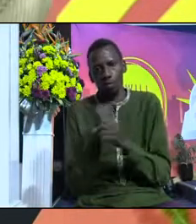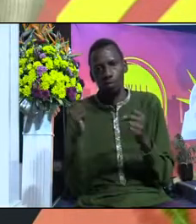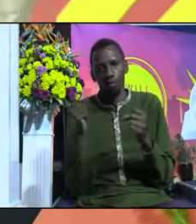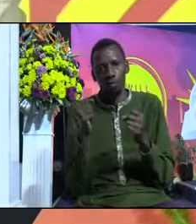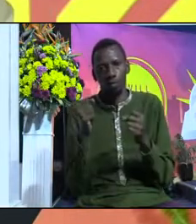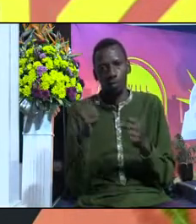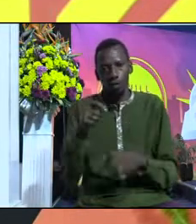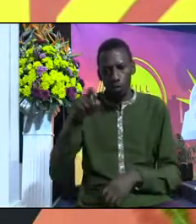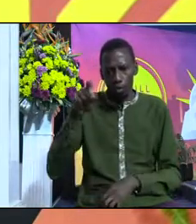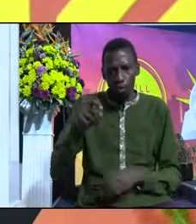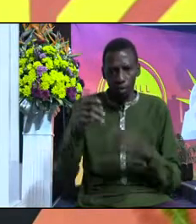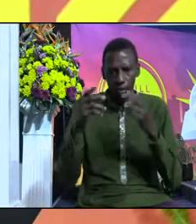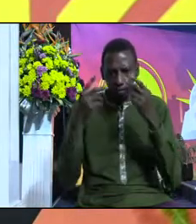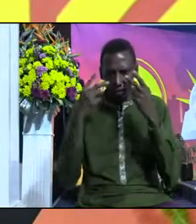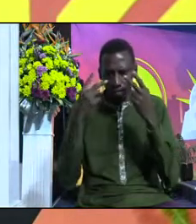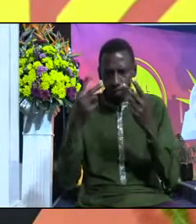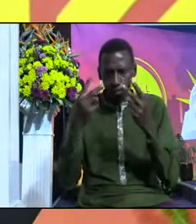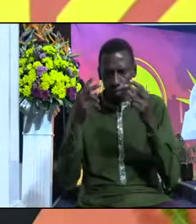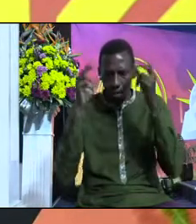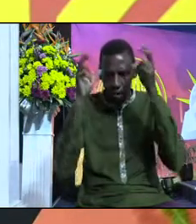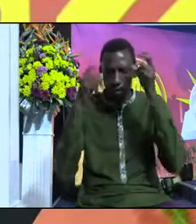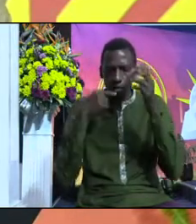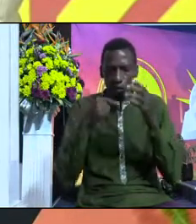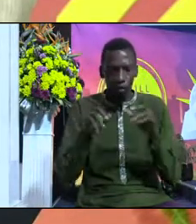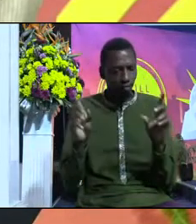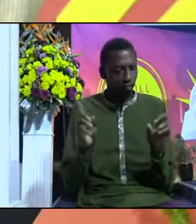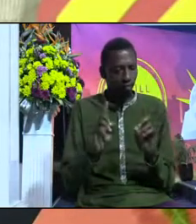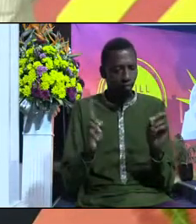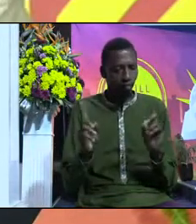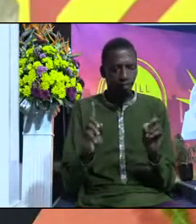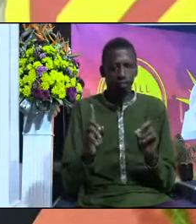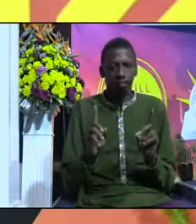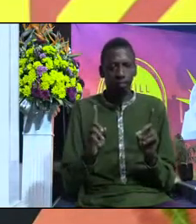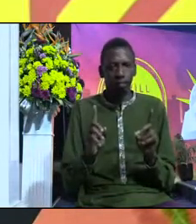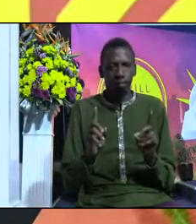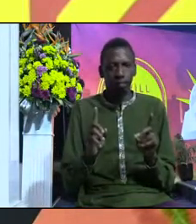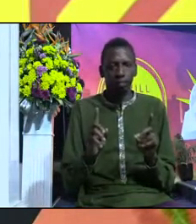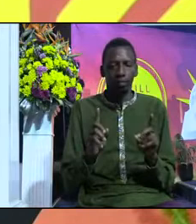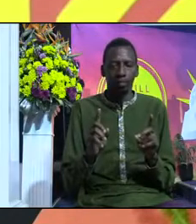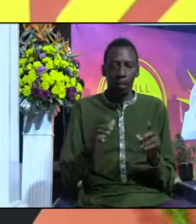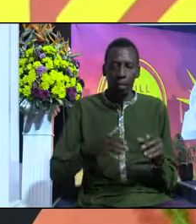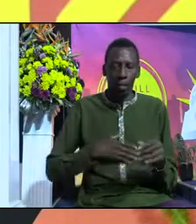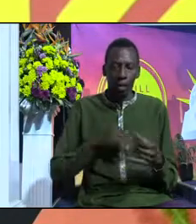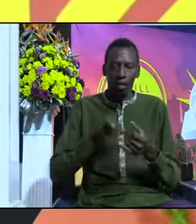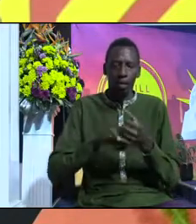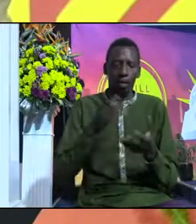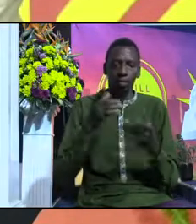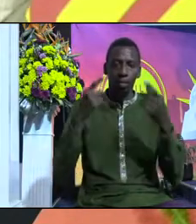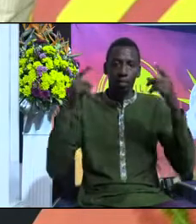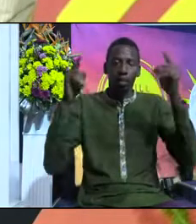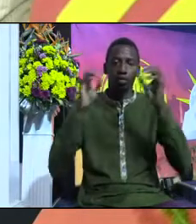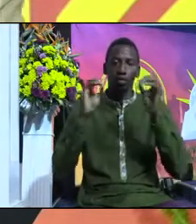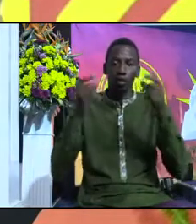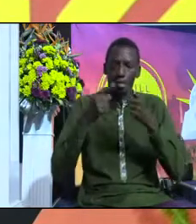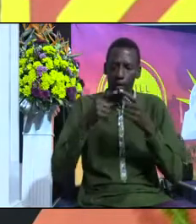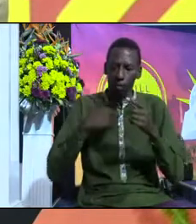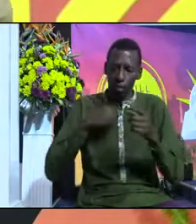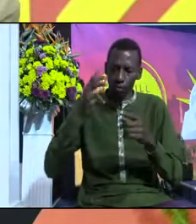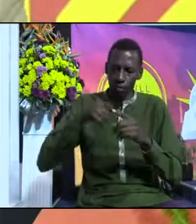devil and tell him, no, Mr. Devil, that your marriage may not be making it, but I'm going to keep